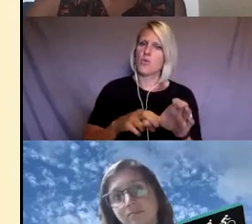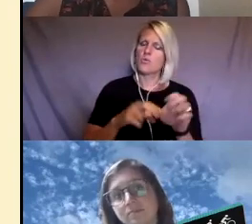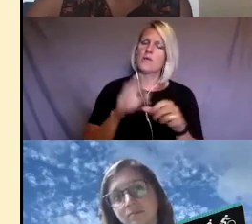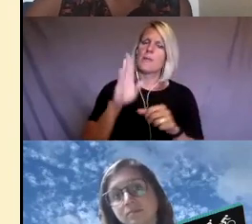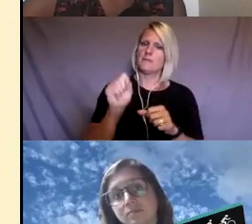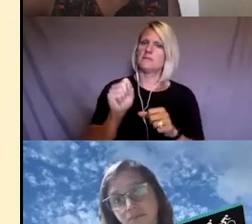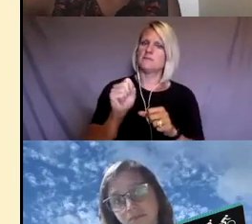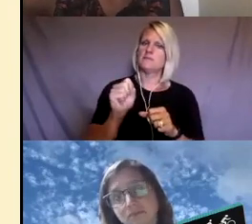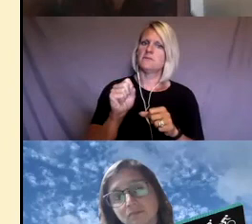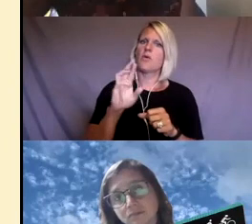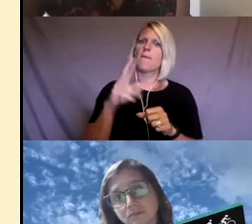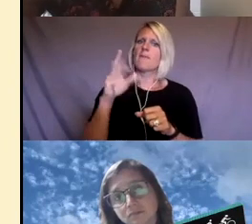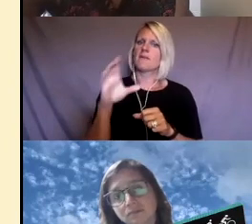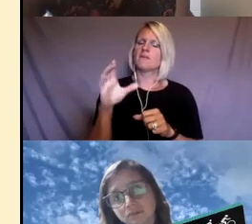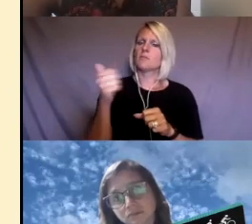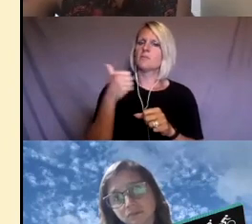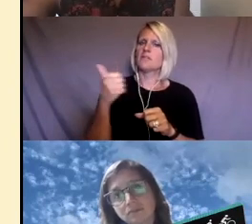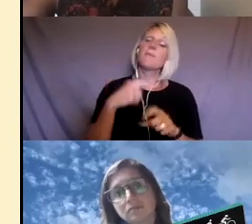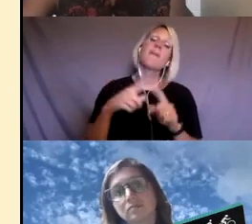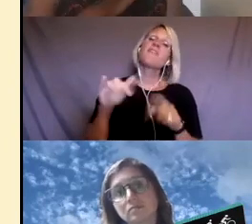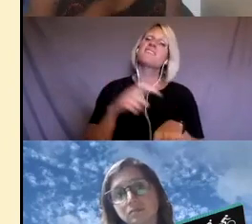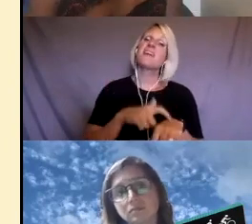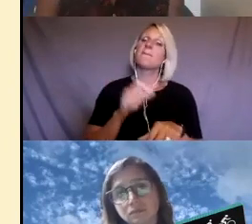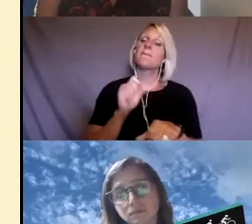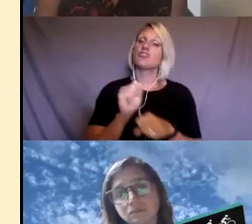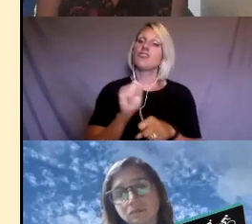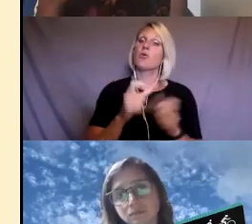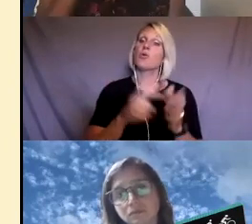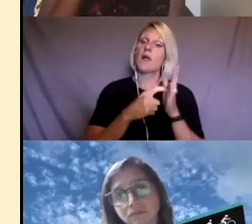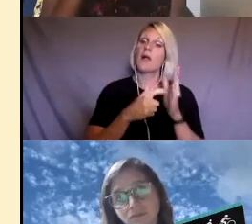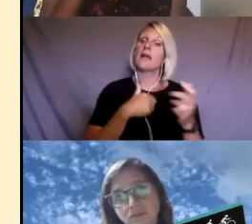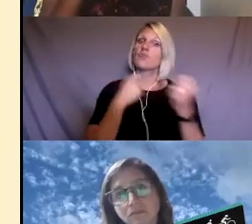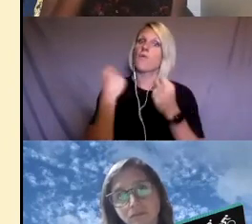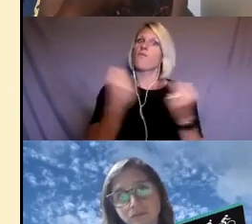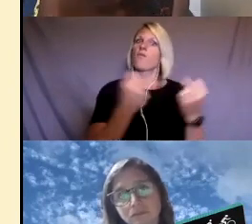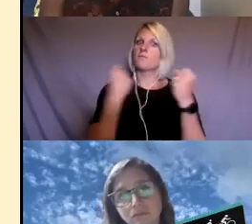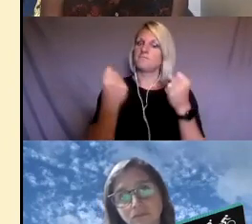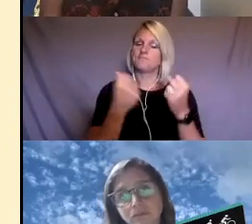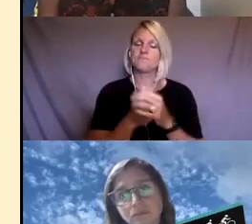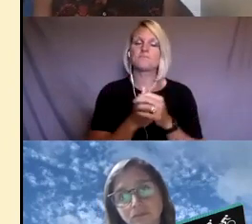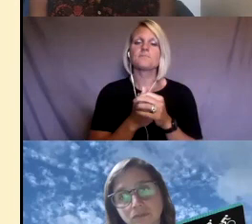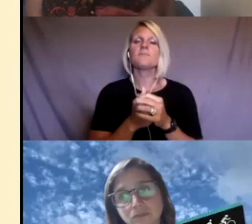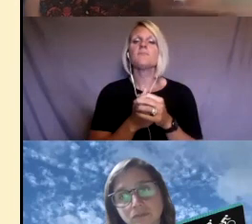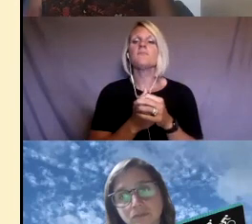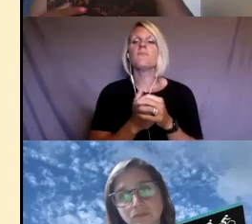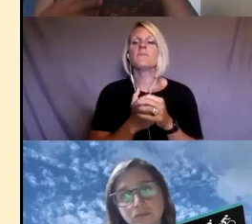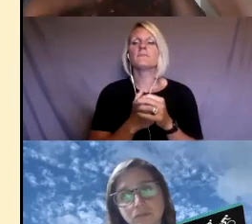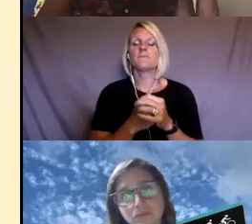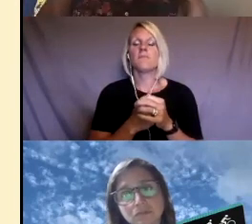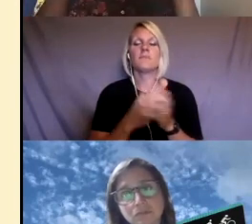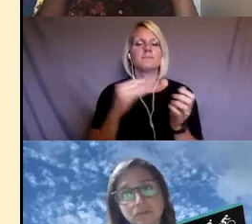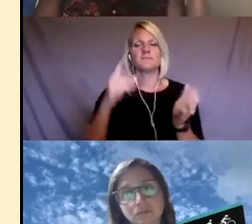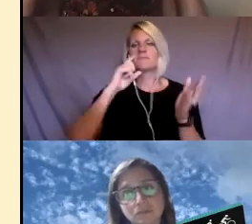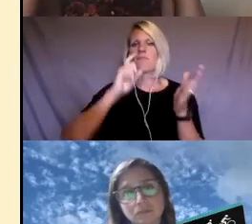that time, I had a job that required that I drive around. And I've just noticed